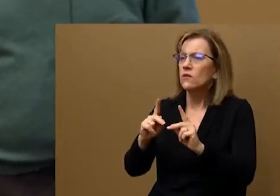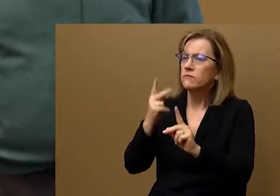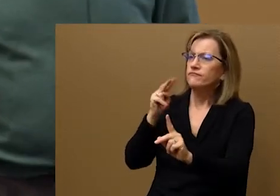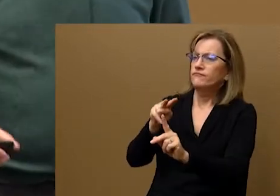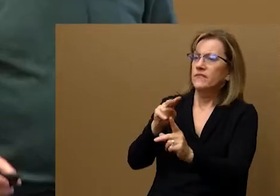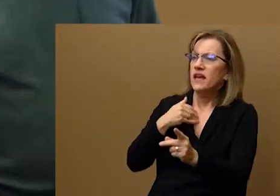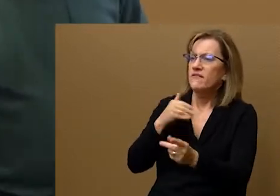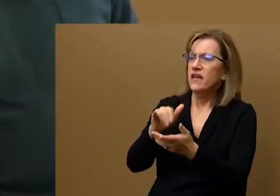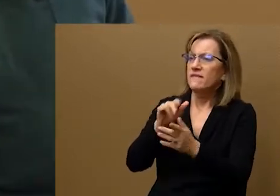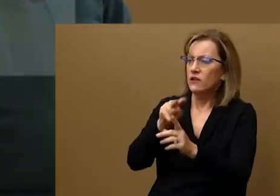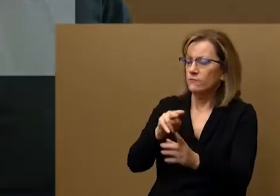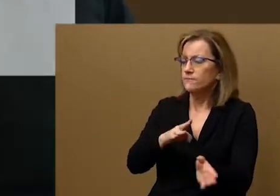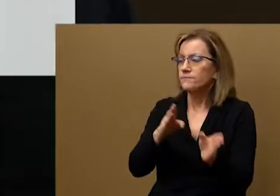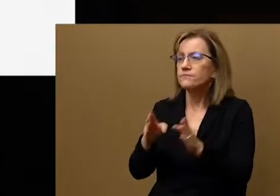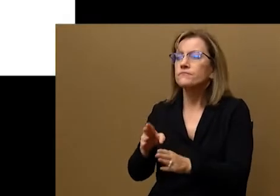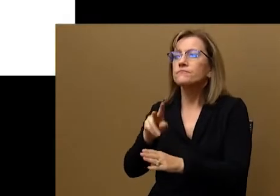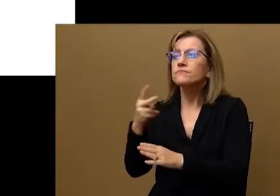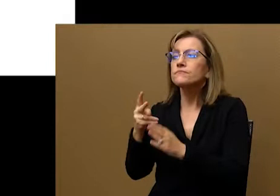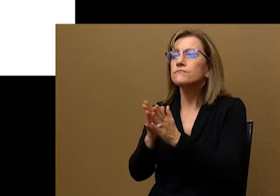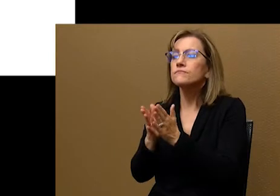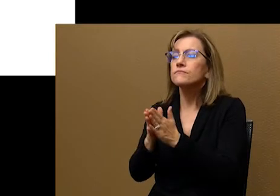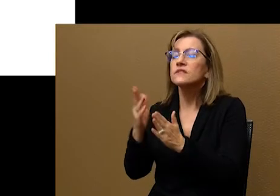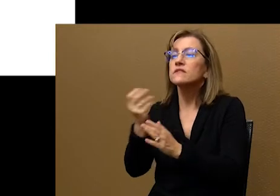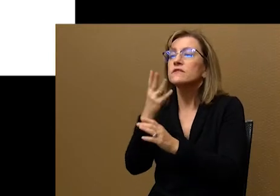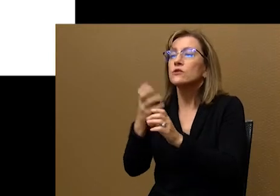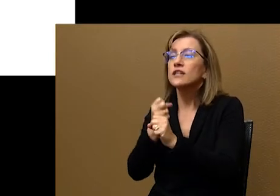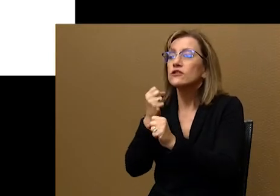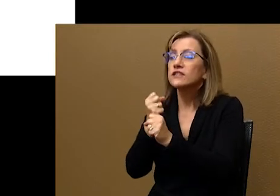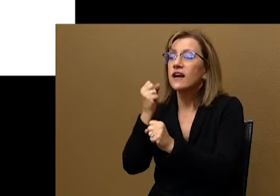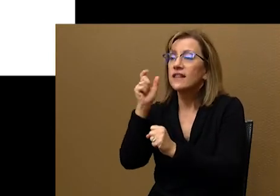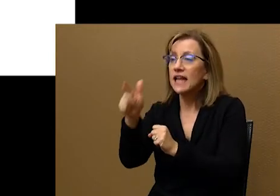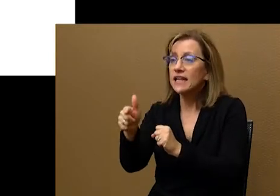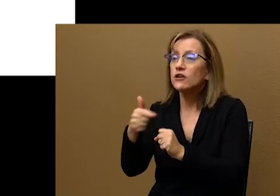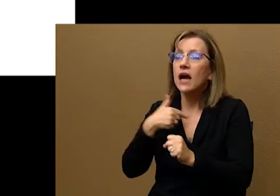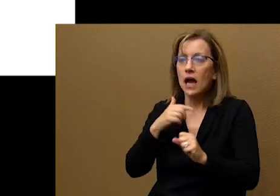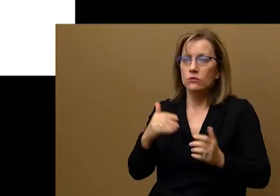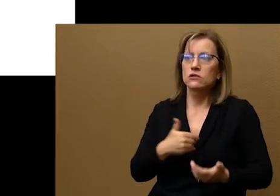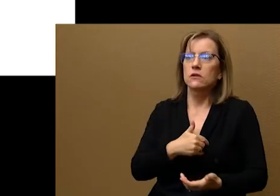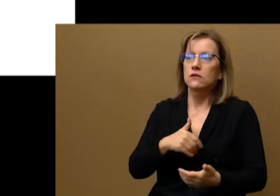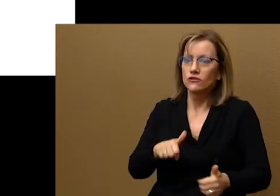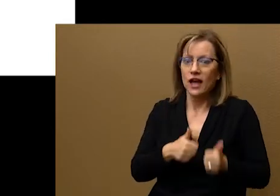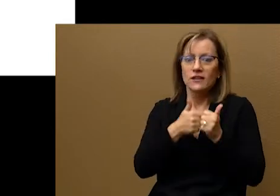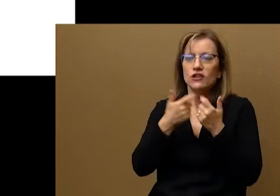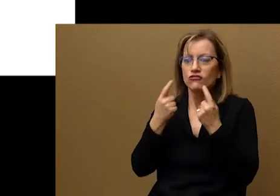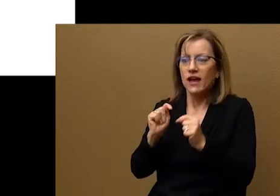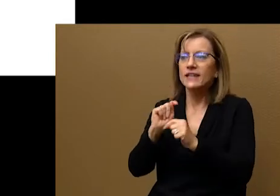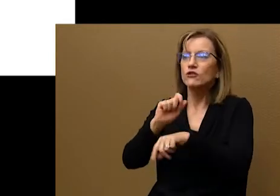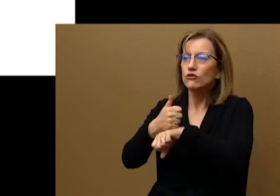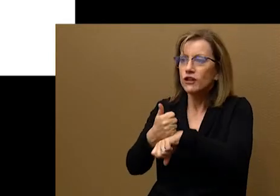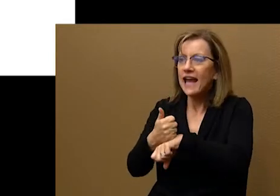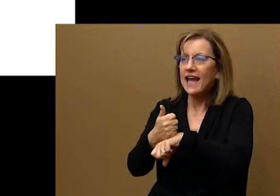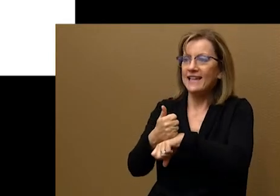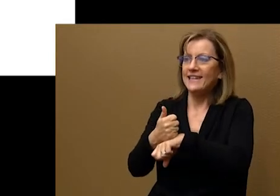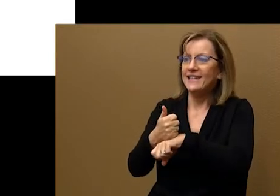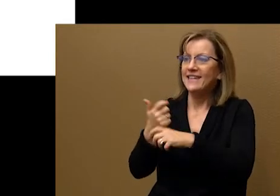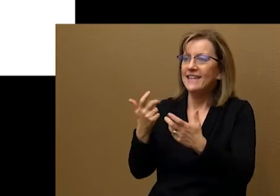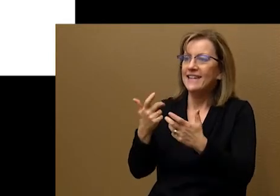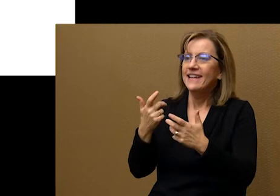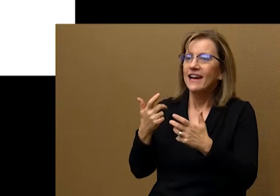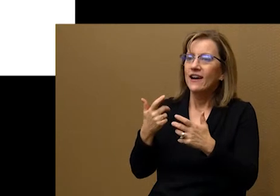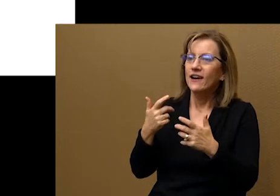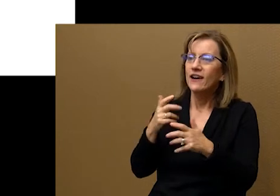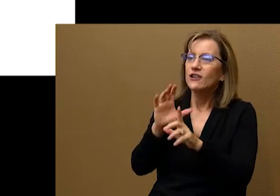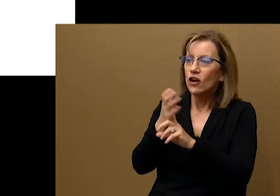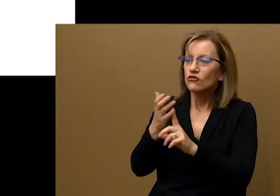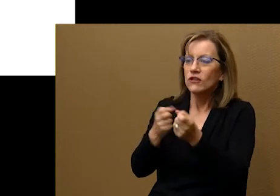that term. My second book, a few years later, was when I actually had the challenge of trying to create a culturally affirmative mental health